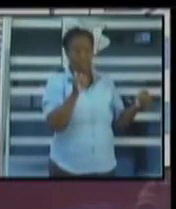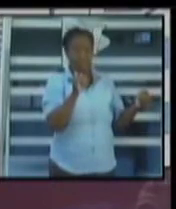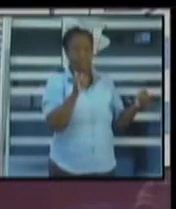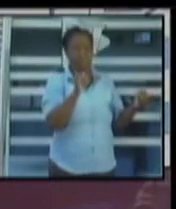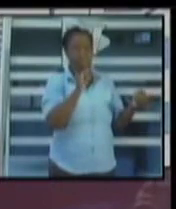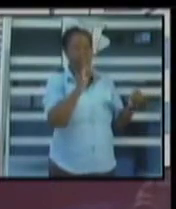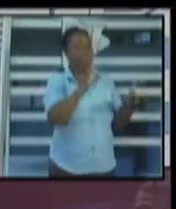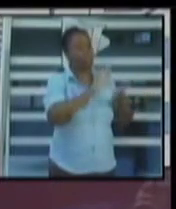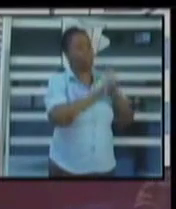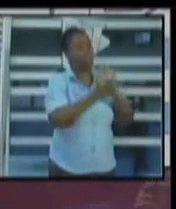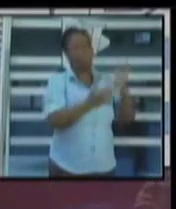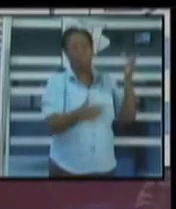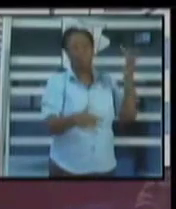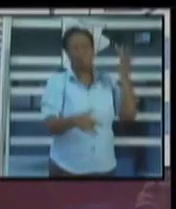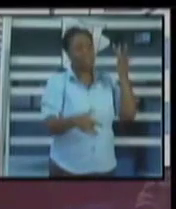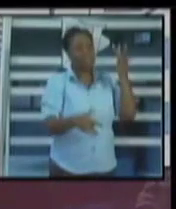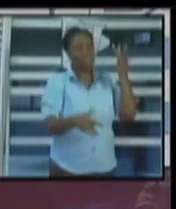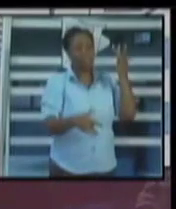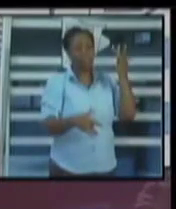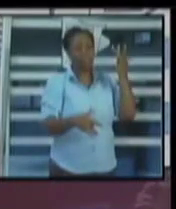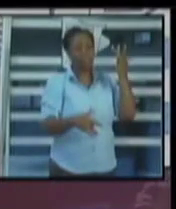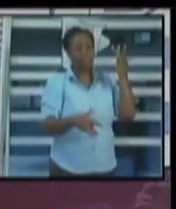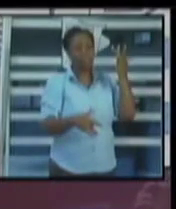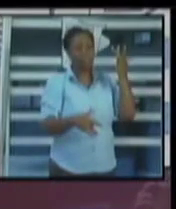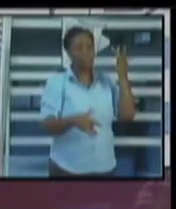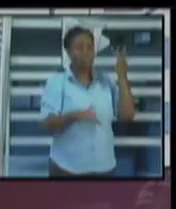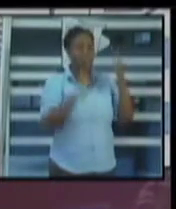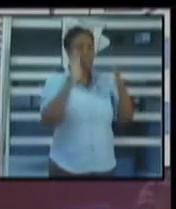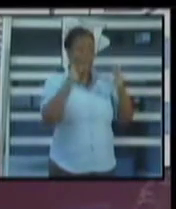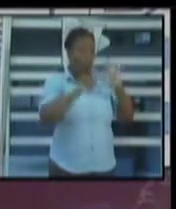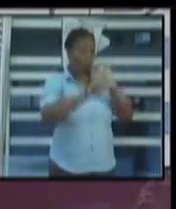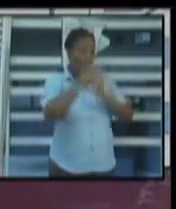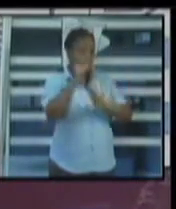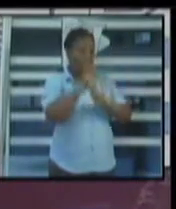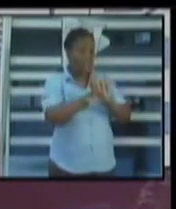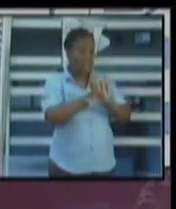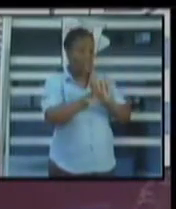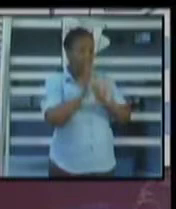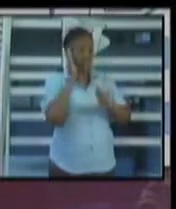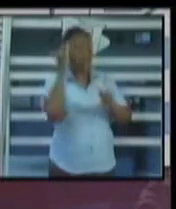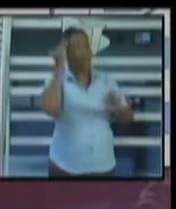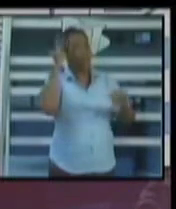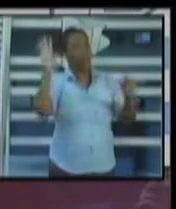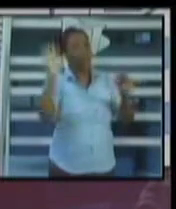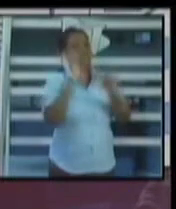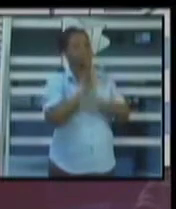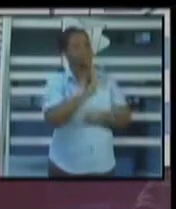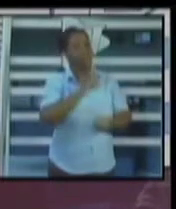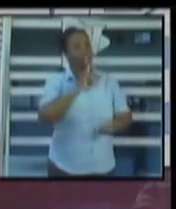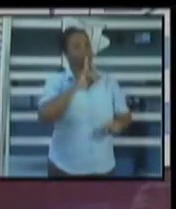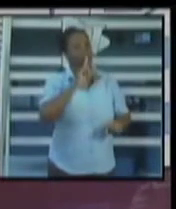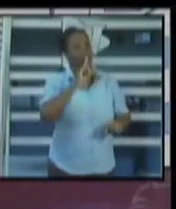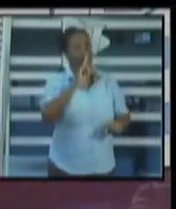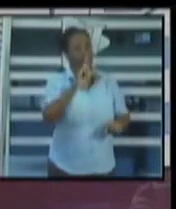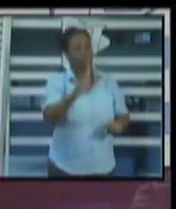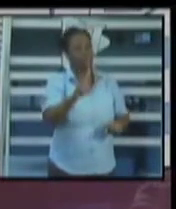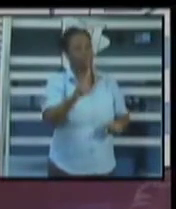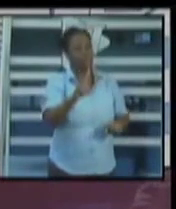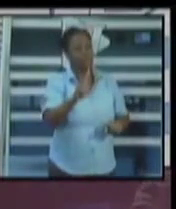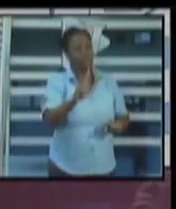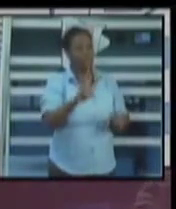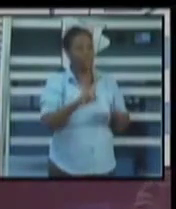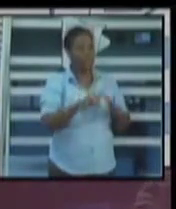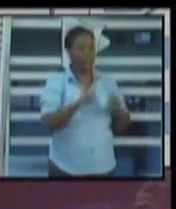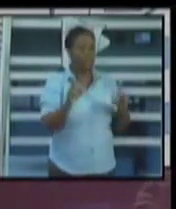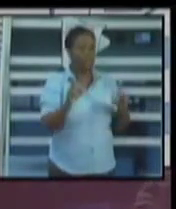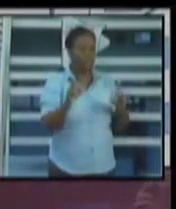that study are expected in August, but with COVID-19 transmission slowing down in the UK, there